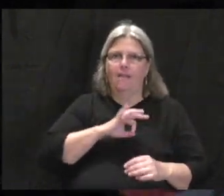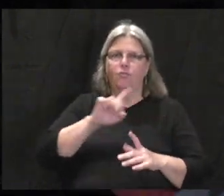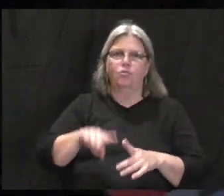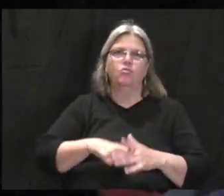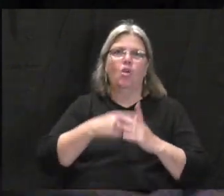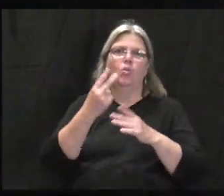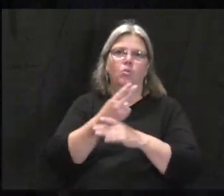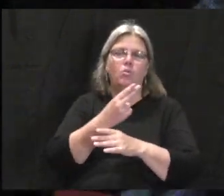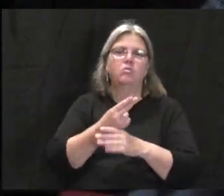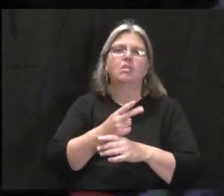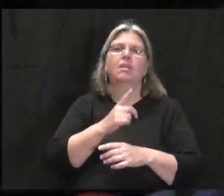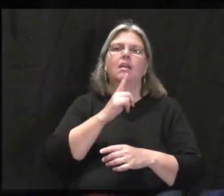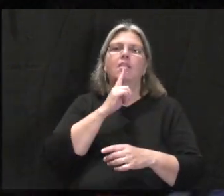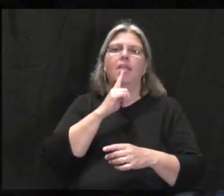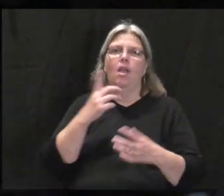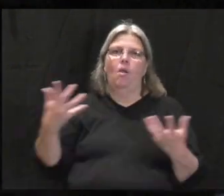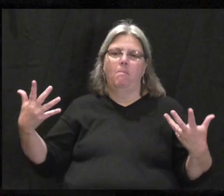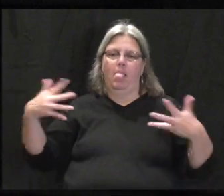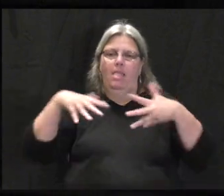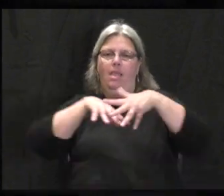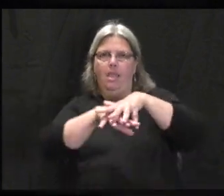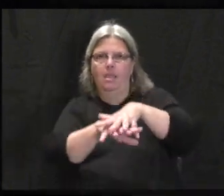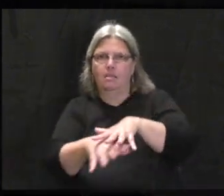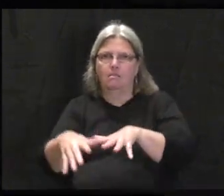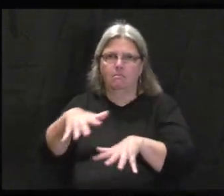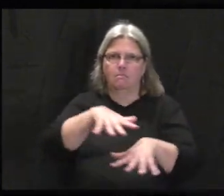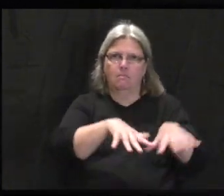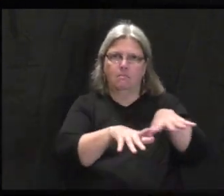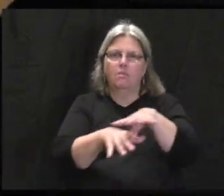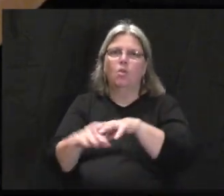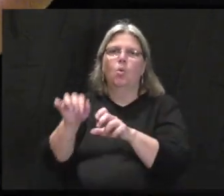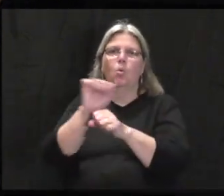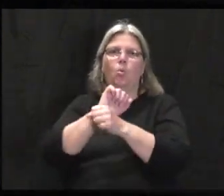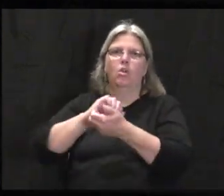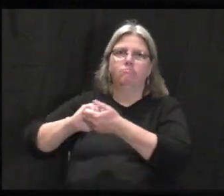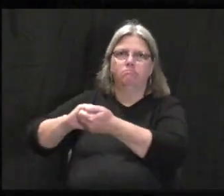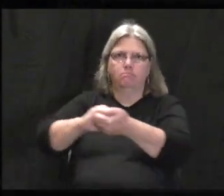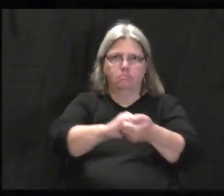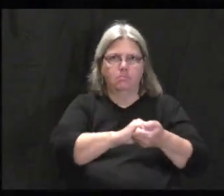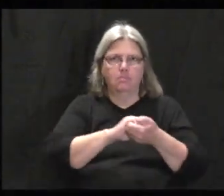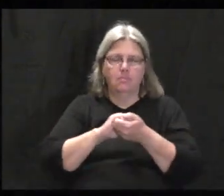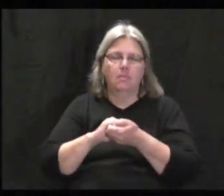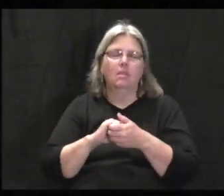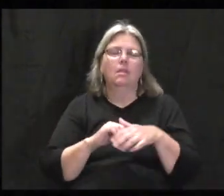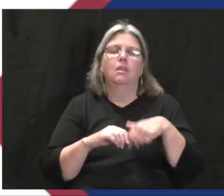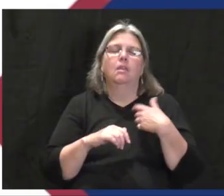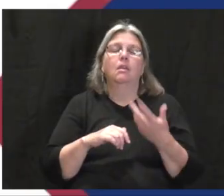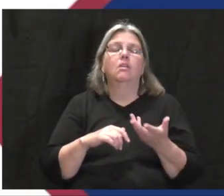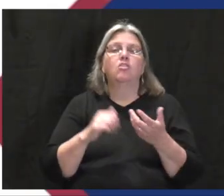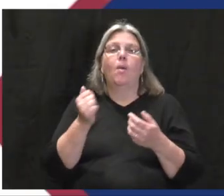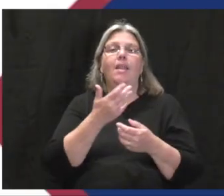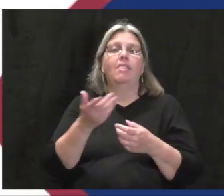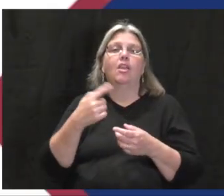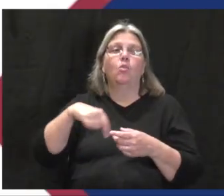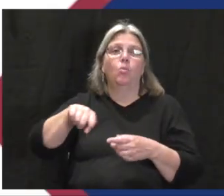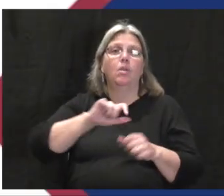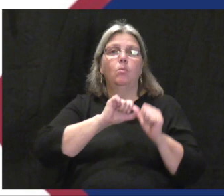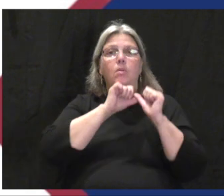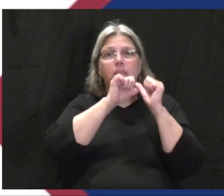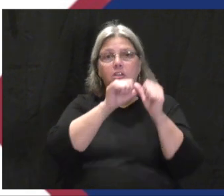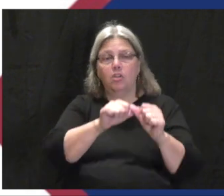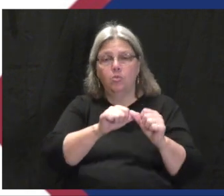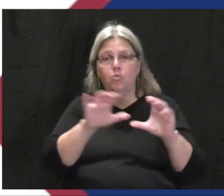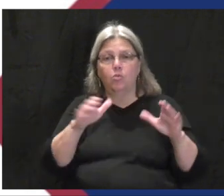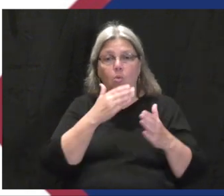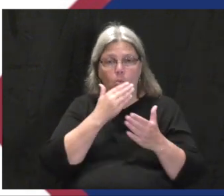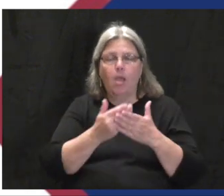ongoing, but we anticipate having all of our schools trained in at least phase 1, and then other